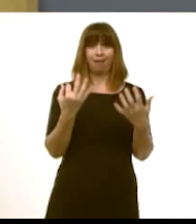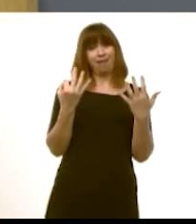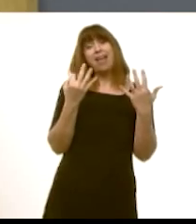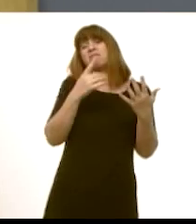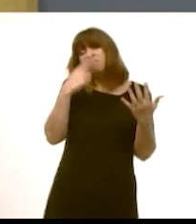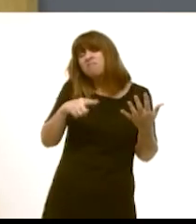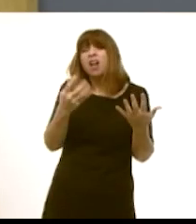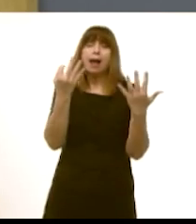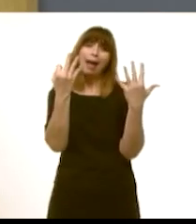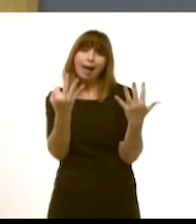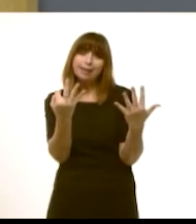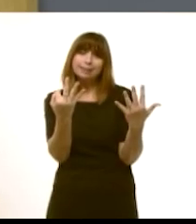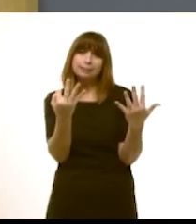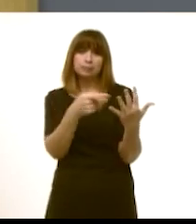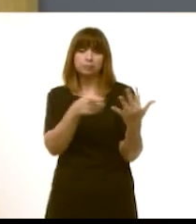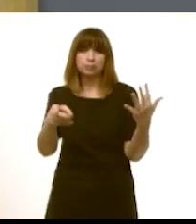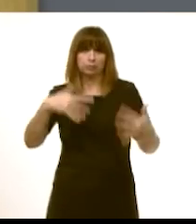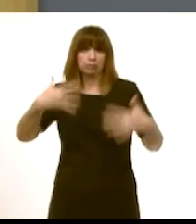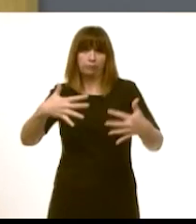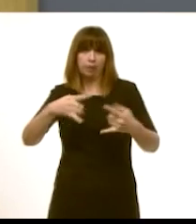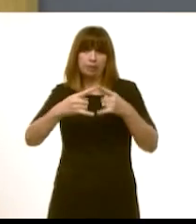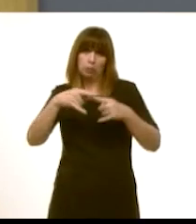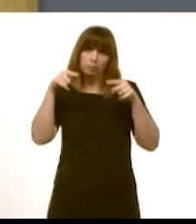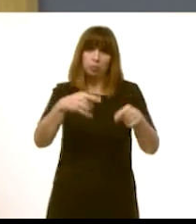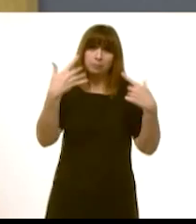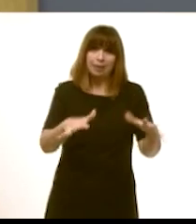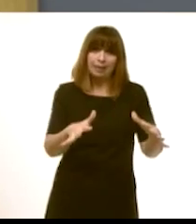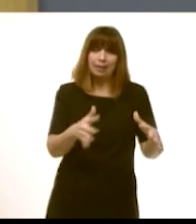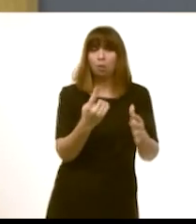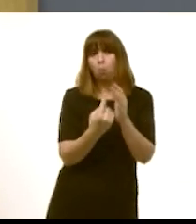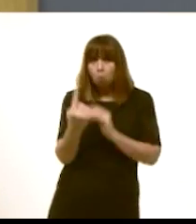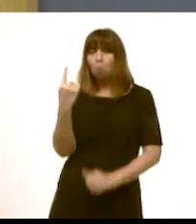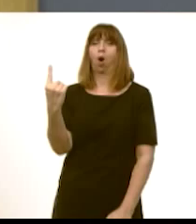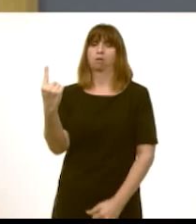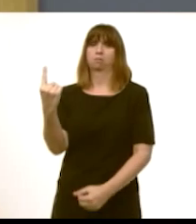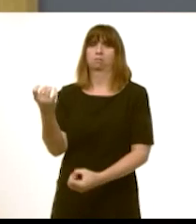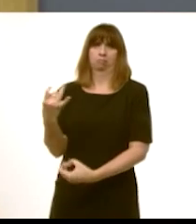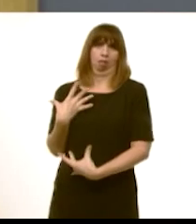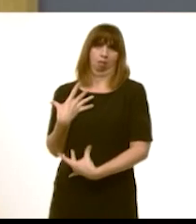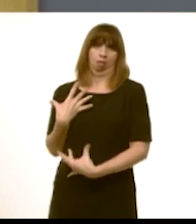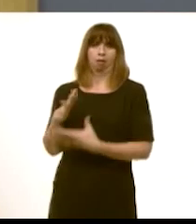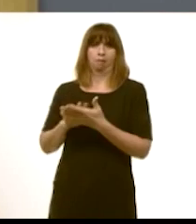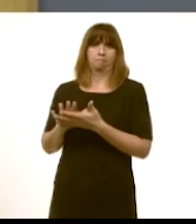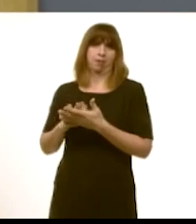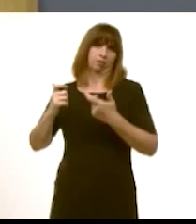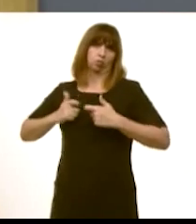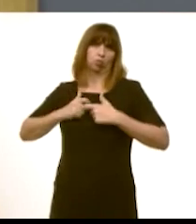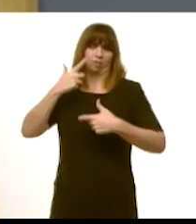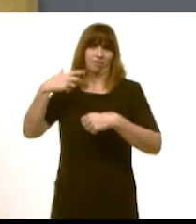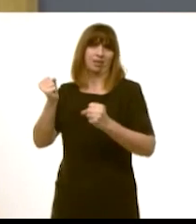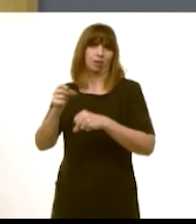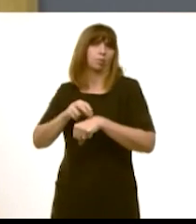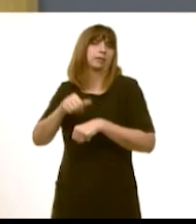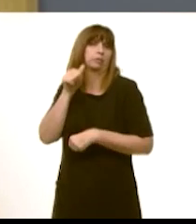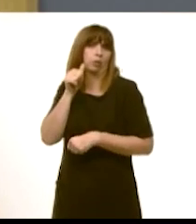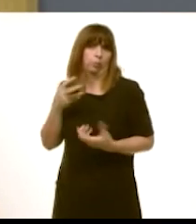every 8 survivors or victims of sexual abuse come to the attention of statutory authorities. Do